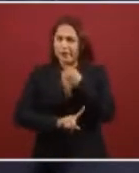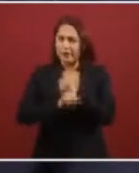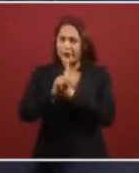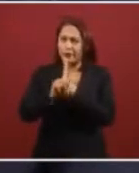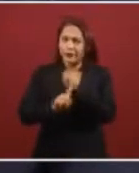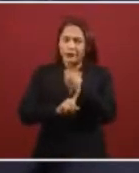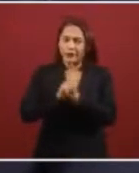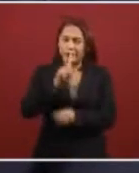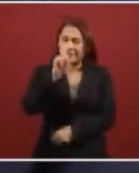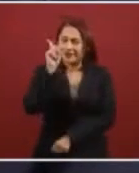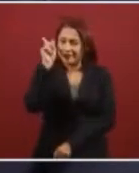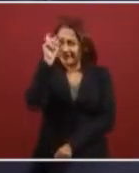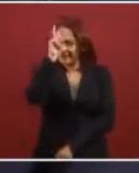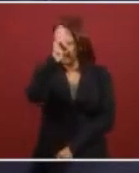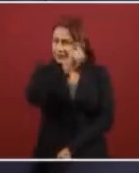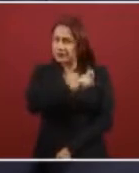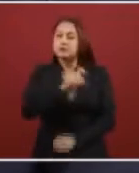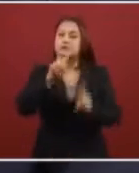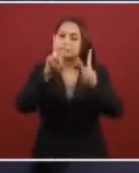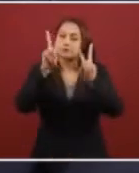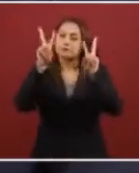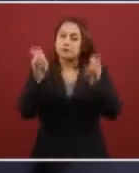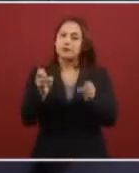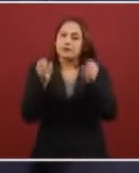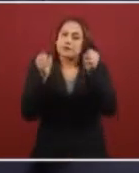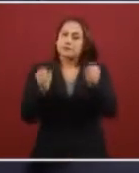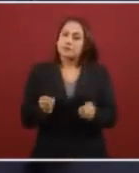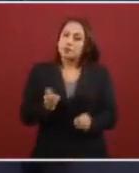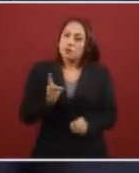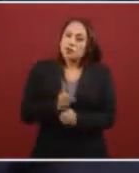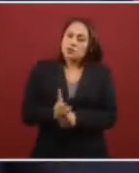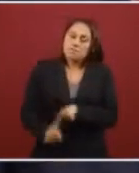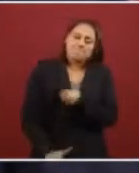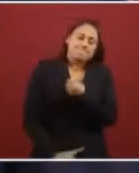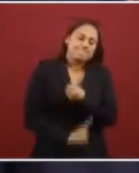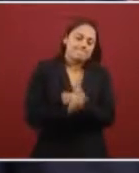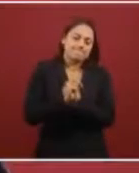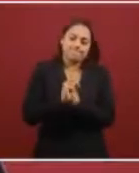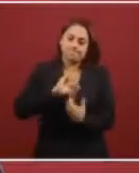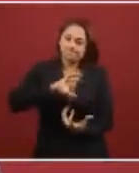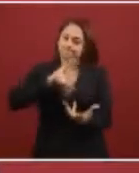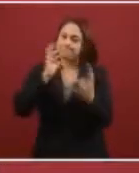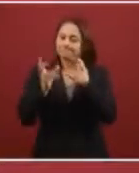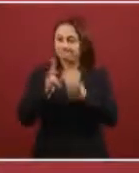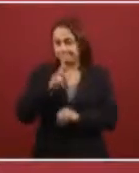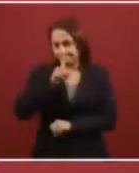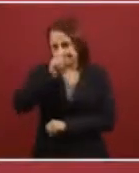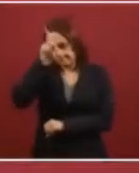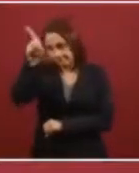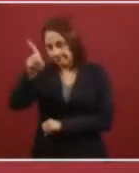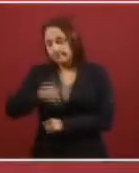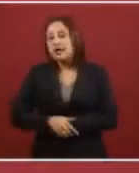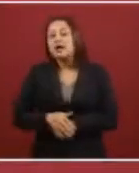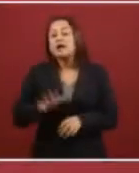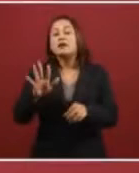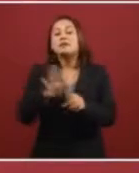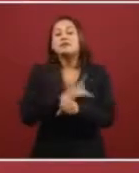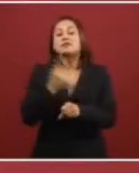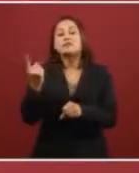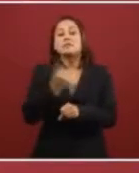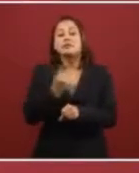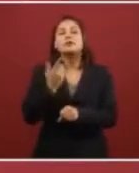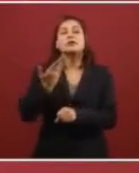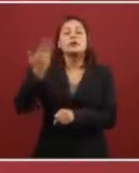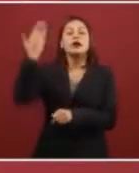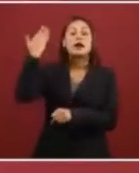problema de la inseguridad y de la violencia. The insecurity and violence porque because se abandonó al pueblo because the people completo.